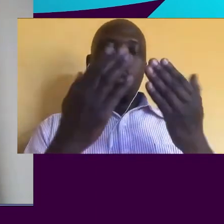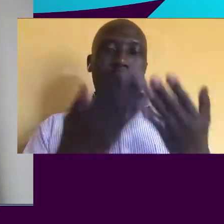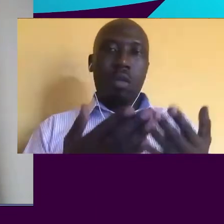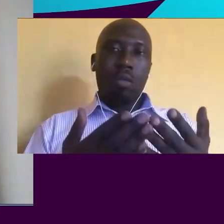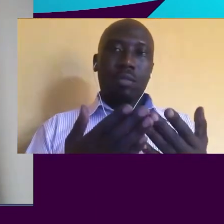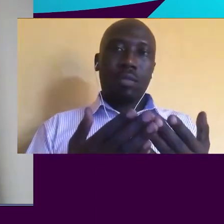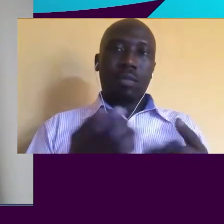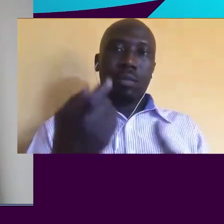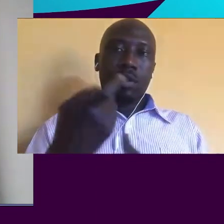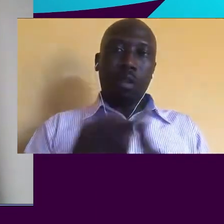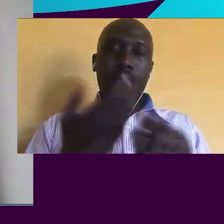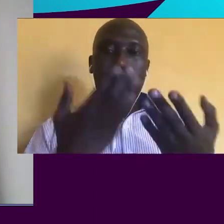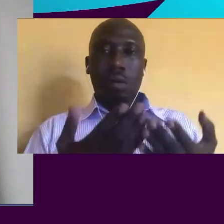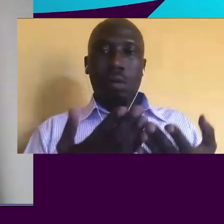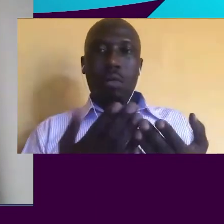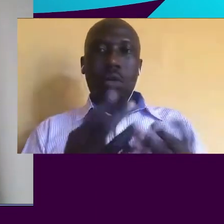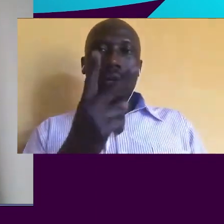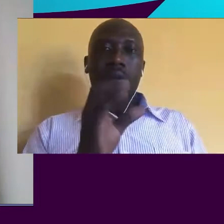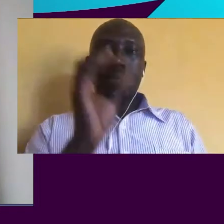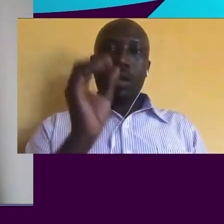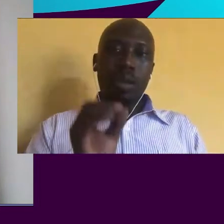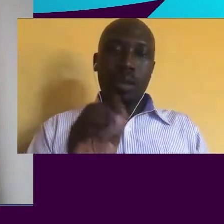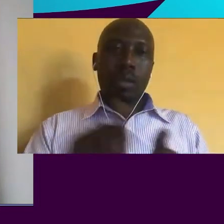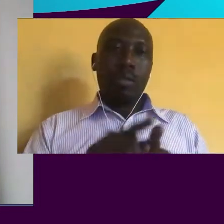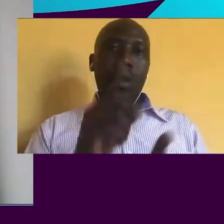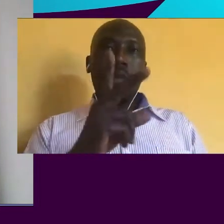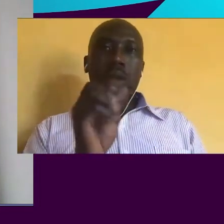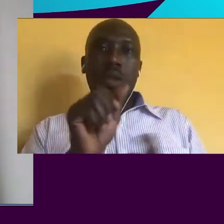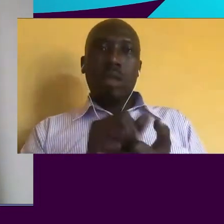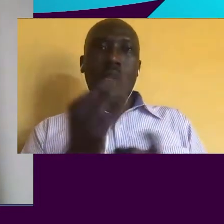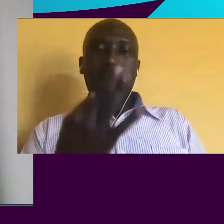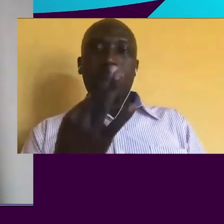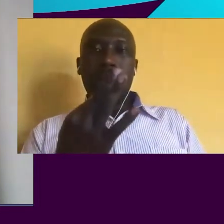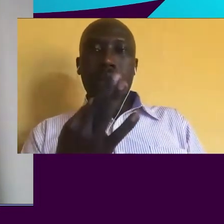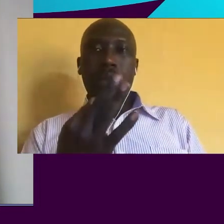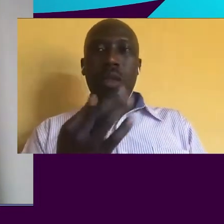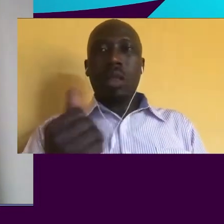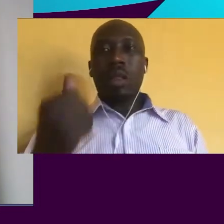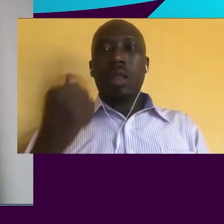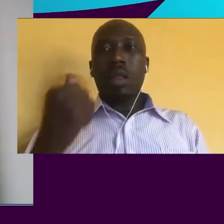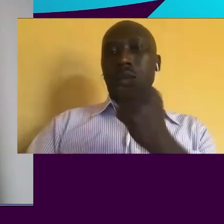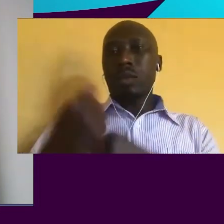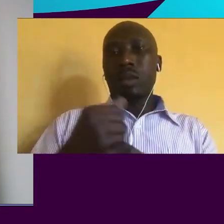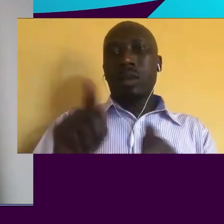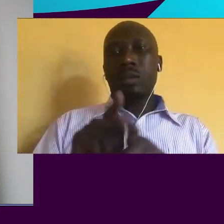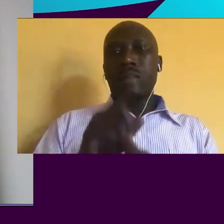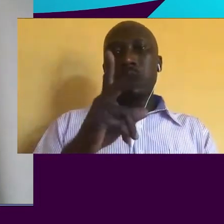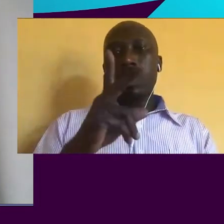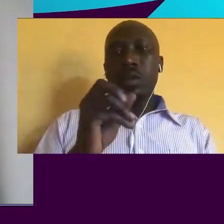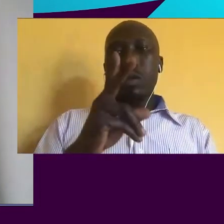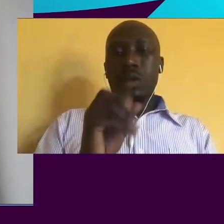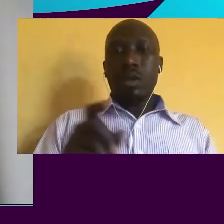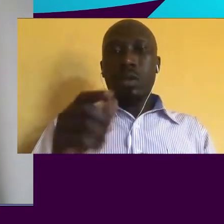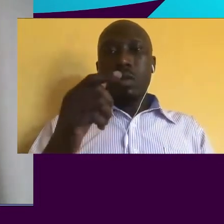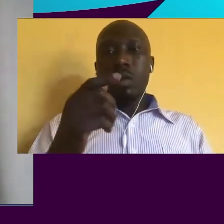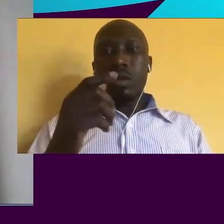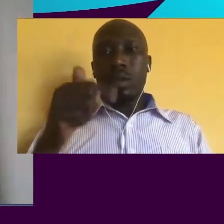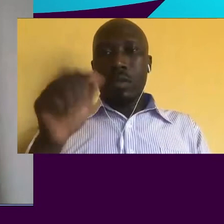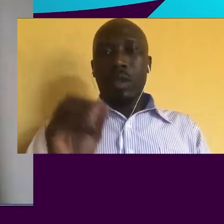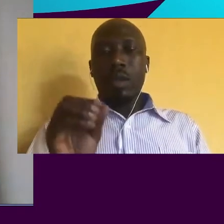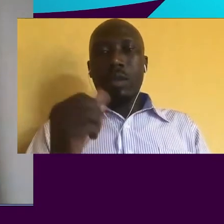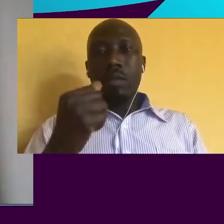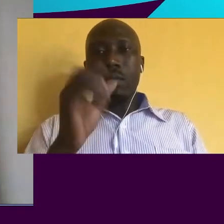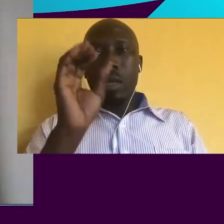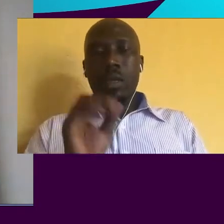remember, 20% in 2013, well, last year in 2020, it was 70% women and girls that were in our